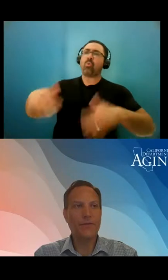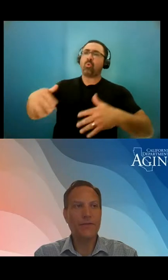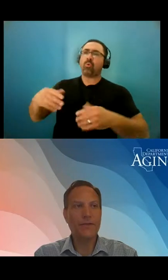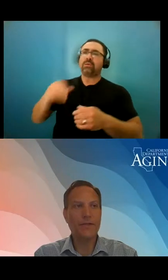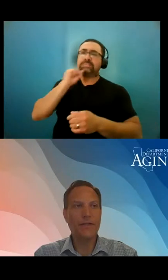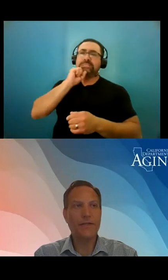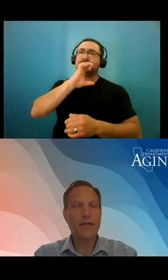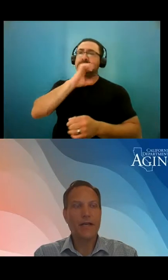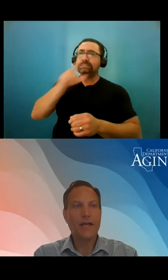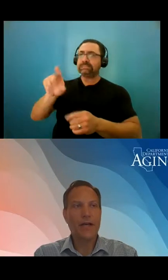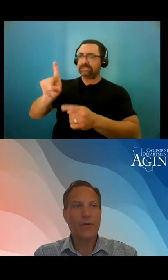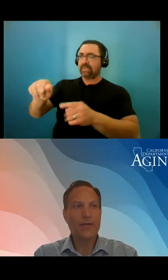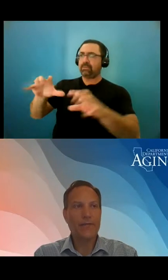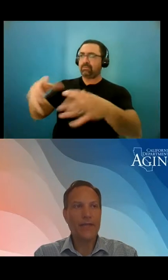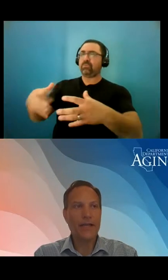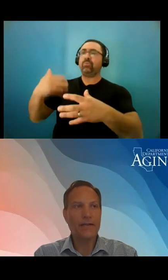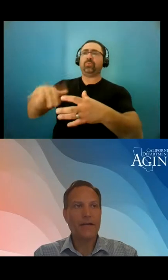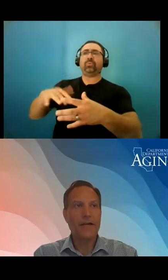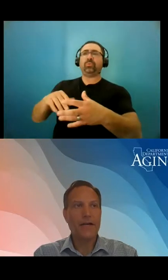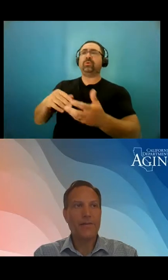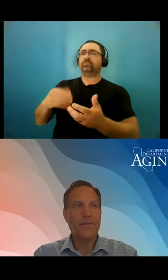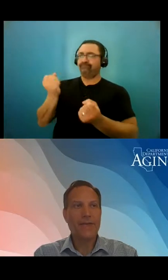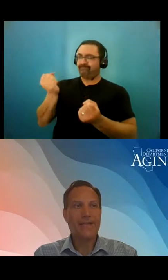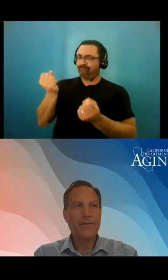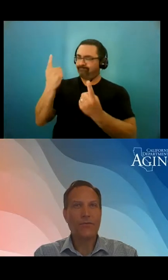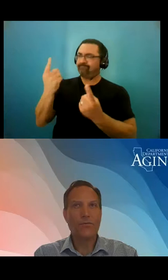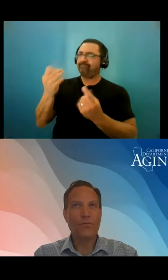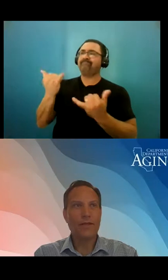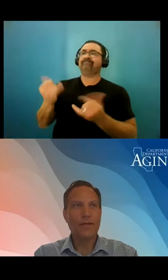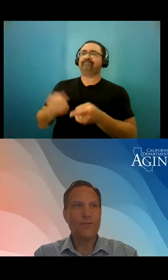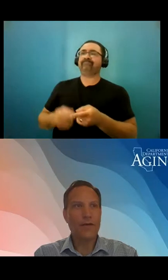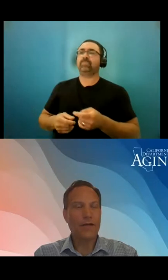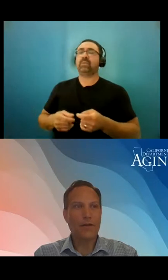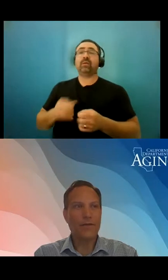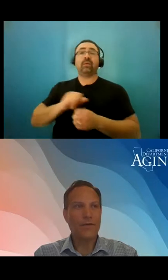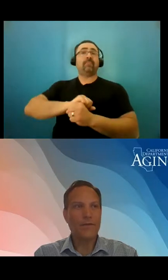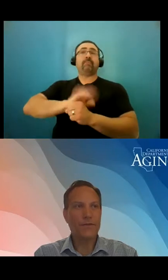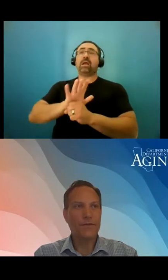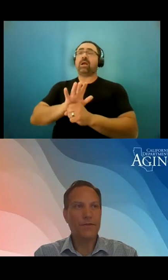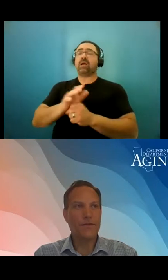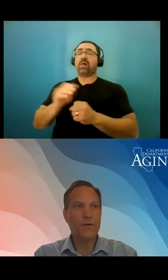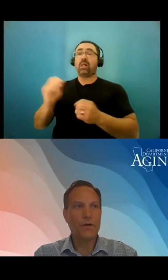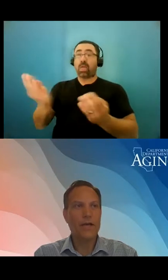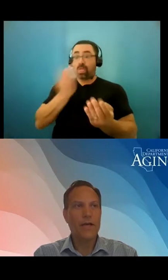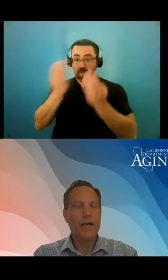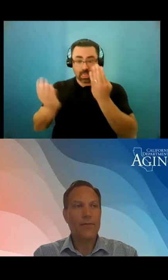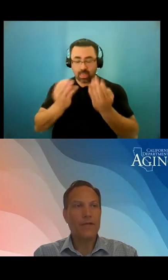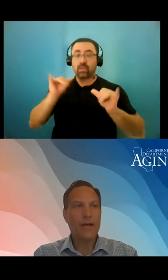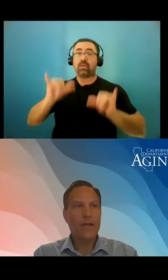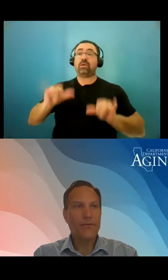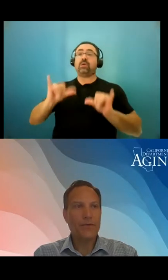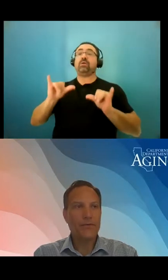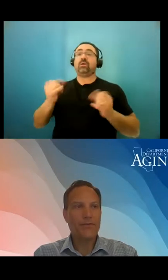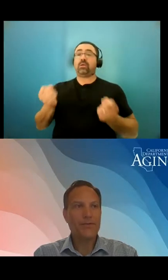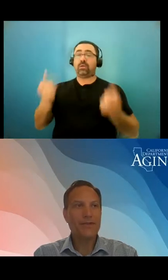individuals with disabilities throughout the state. The pandemic really brought all of those issues to the fore. Now